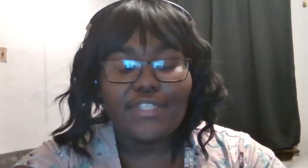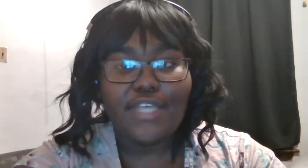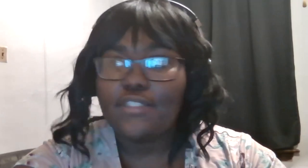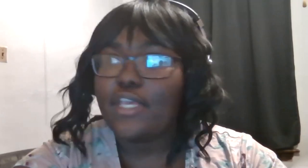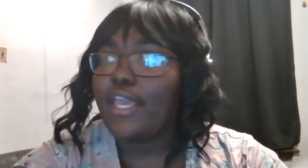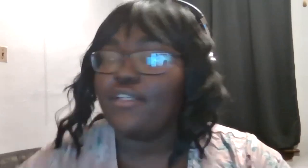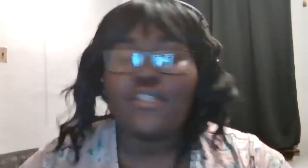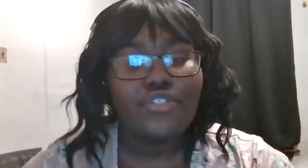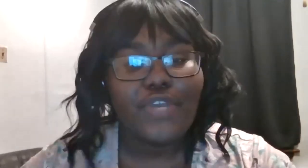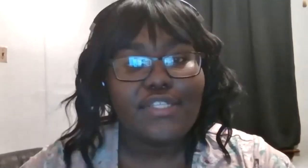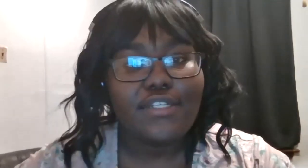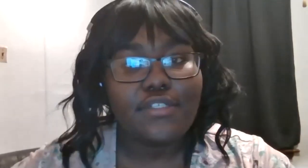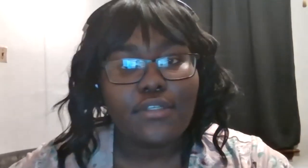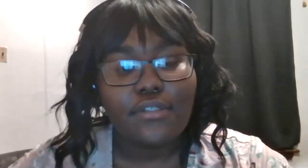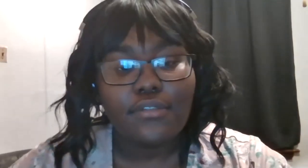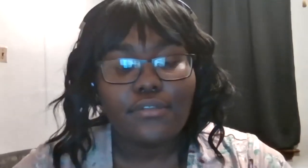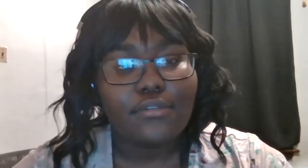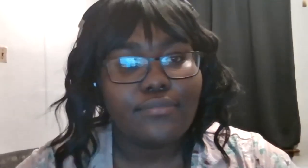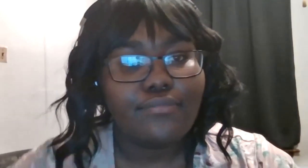food access and transit.